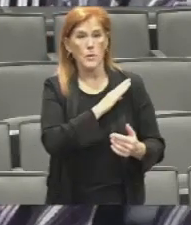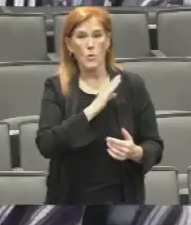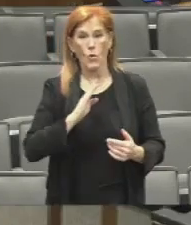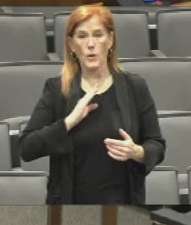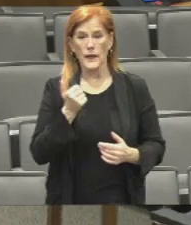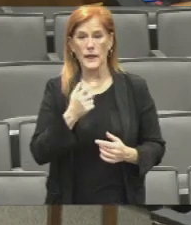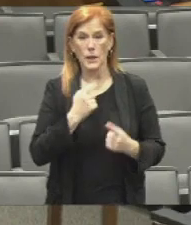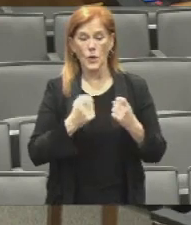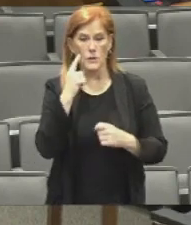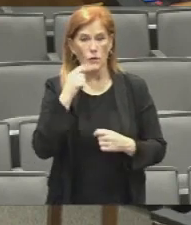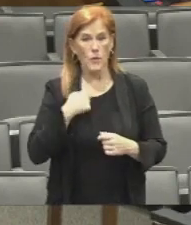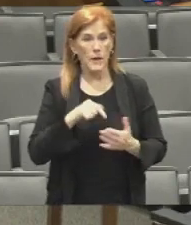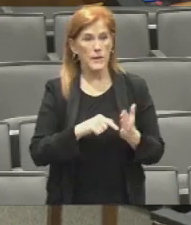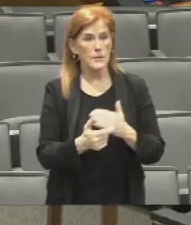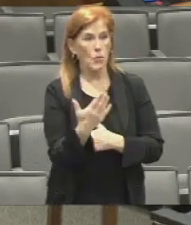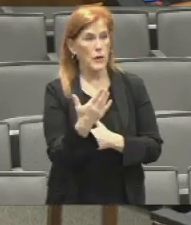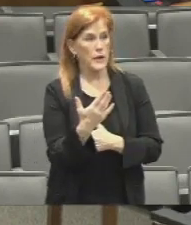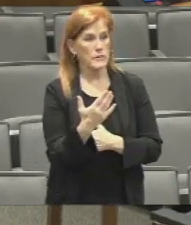morning?